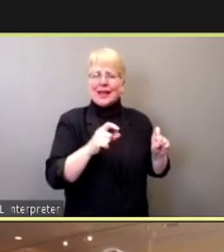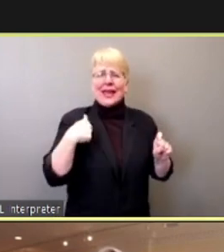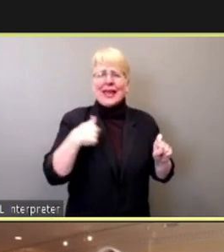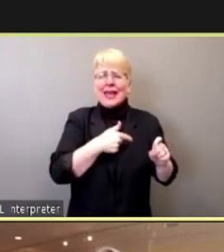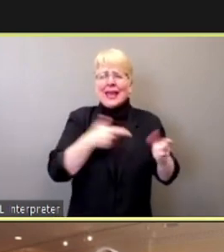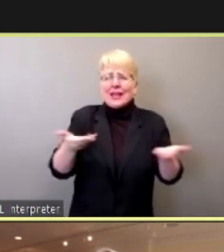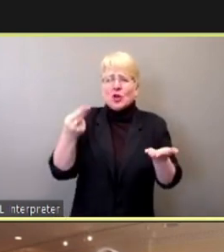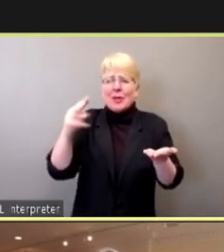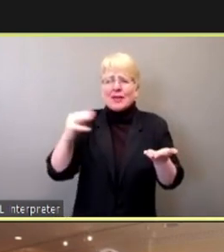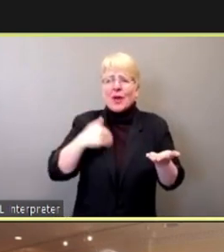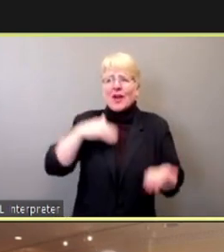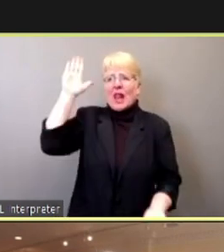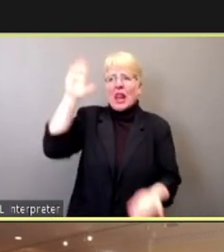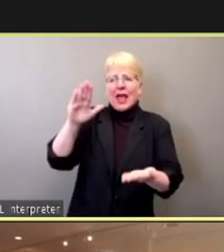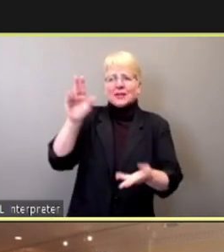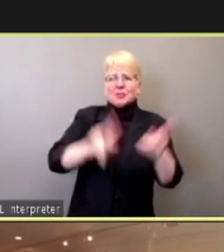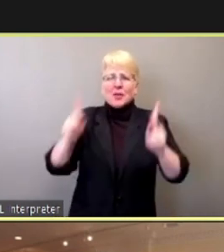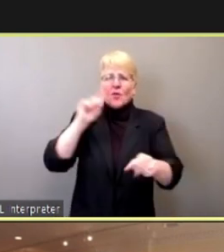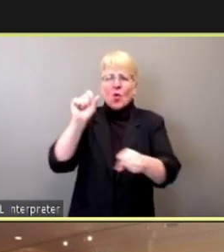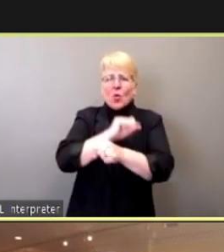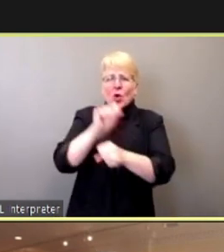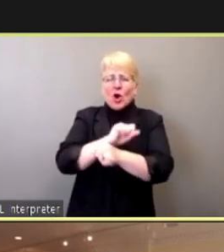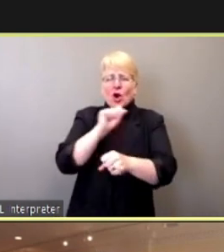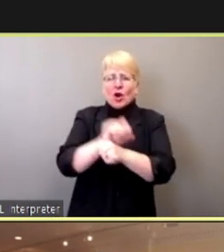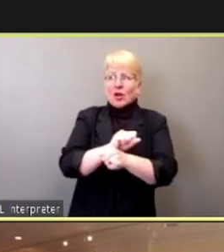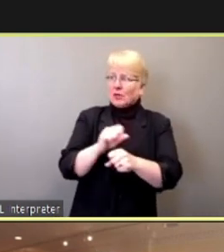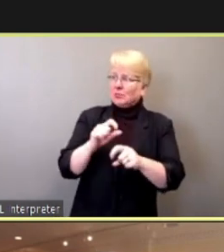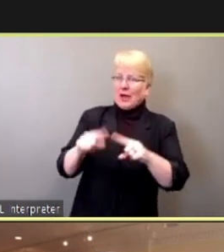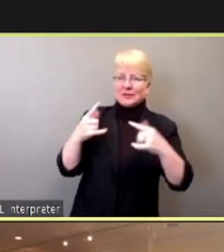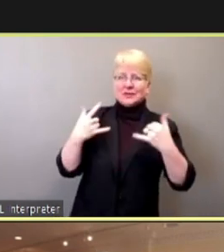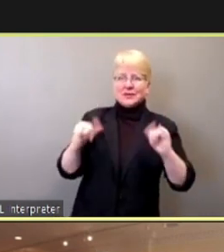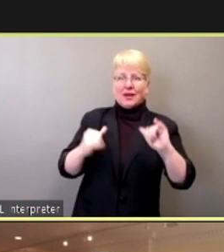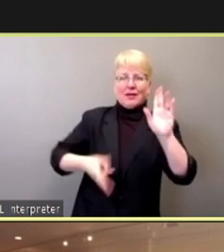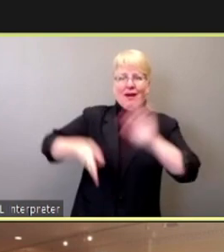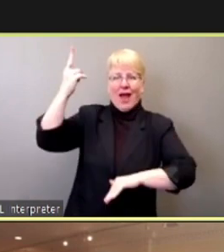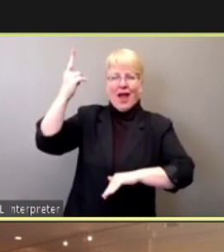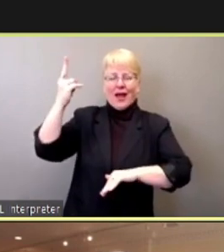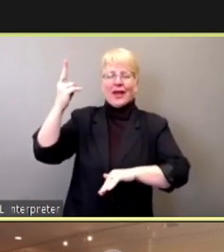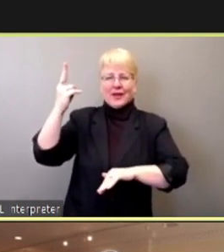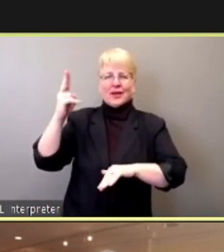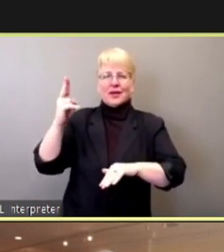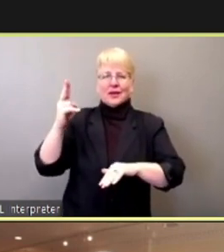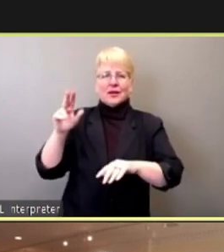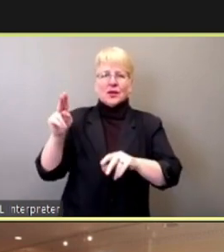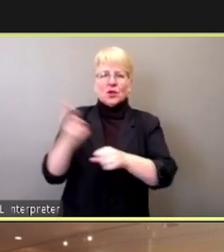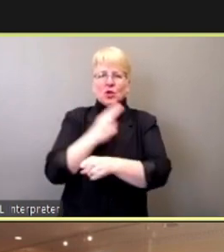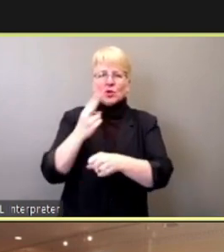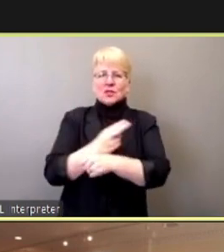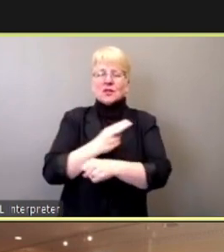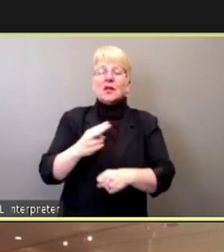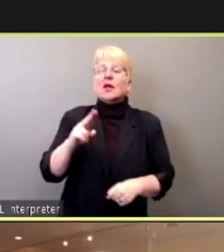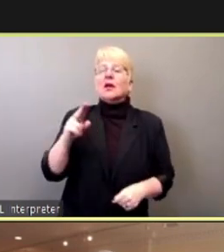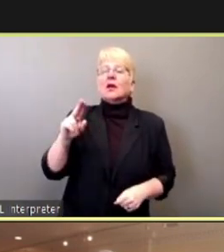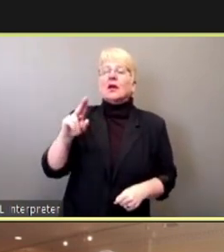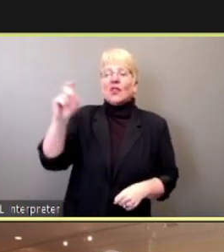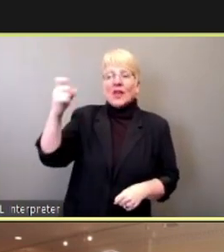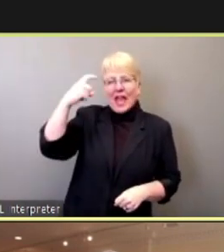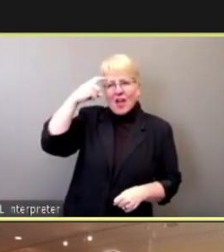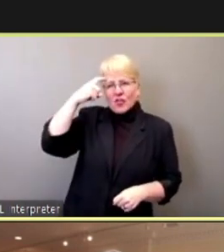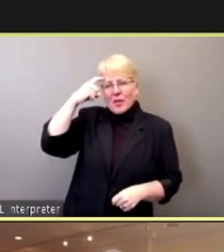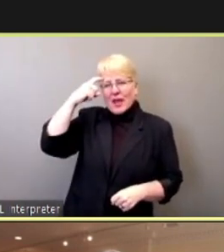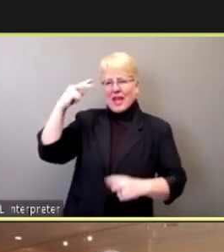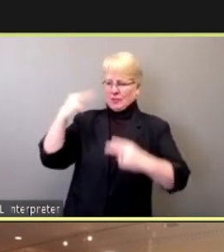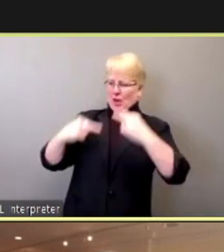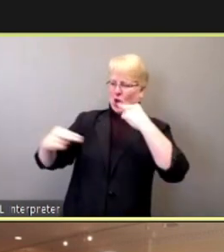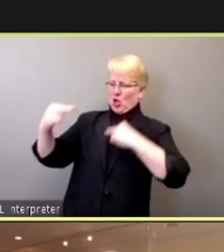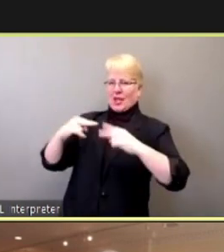capital available to do this kind of work. I will tell you that the federal government has been reviewing our database, the way in which we